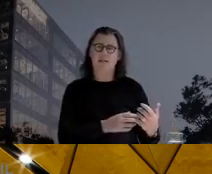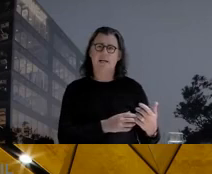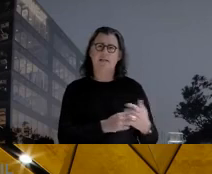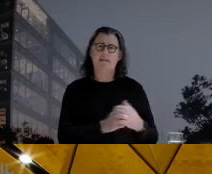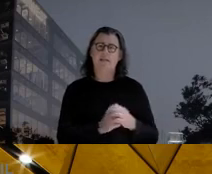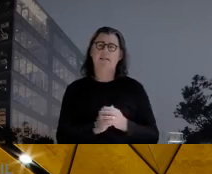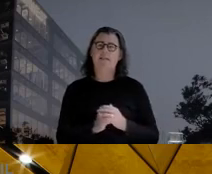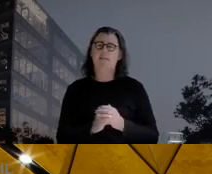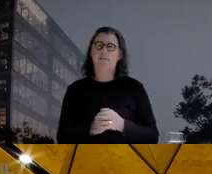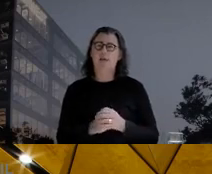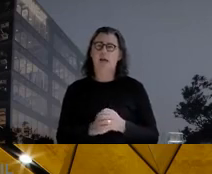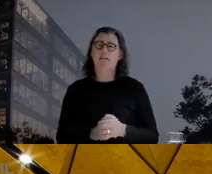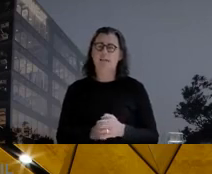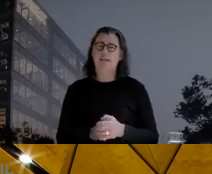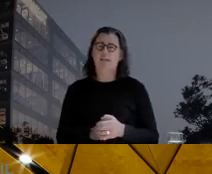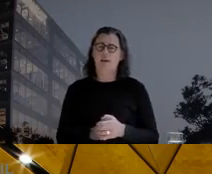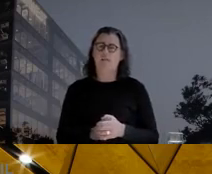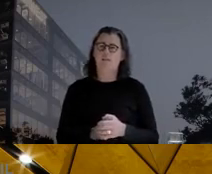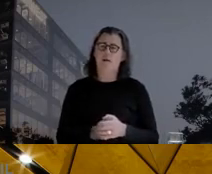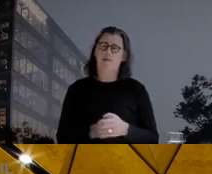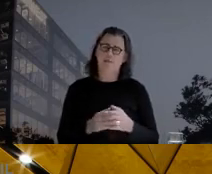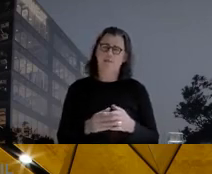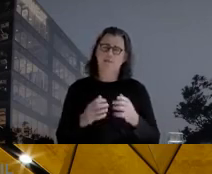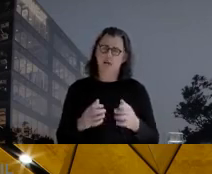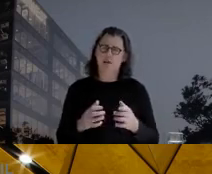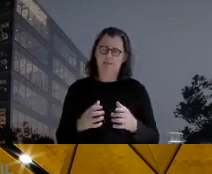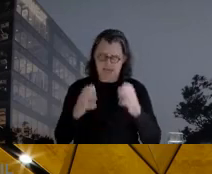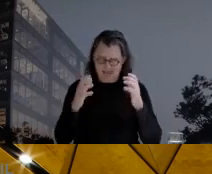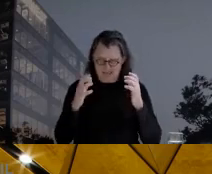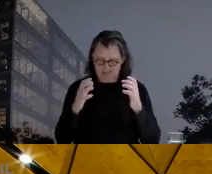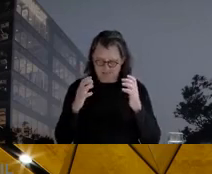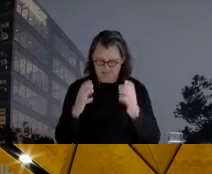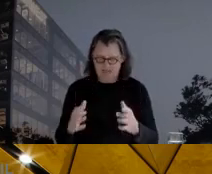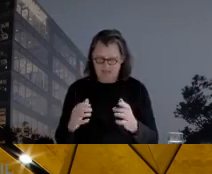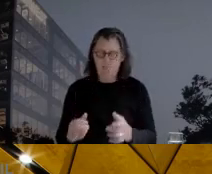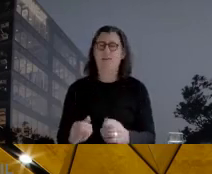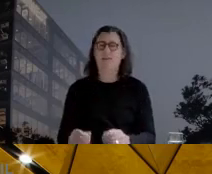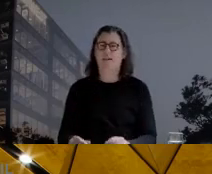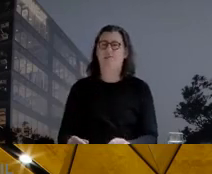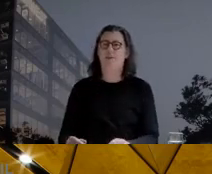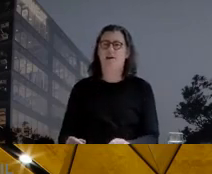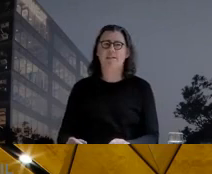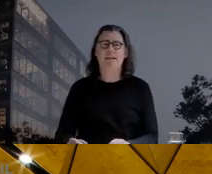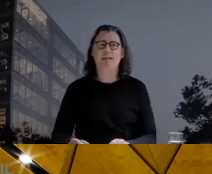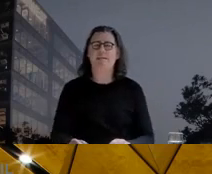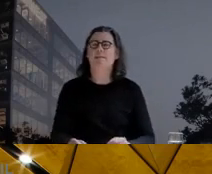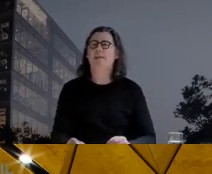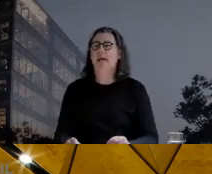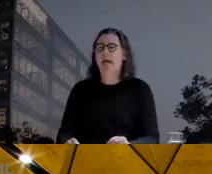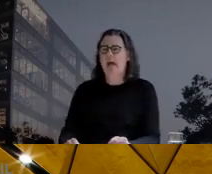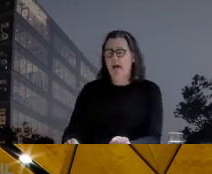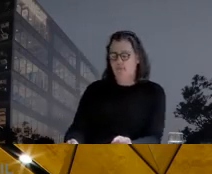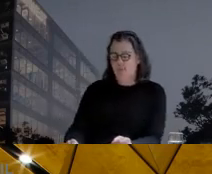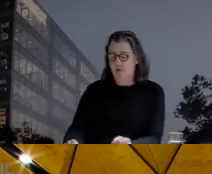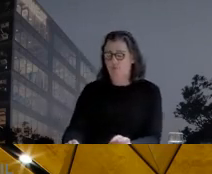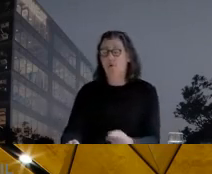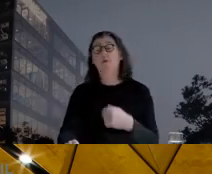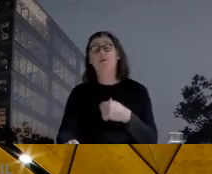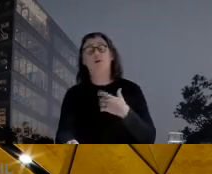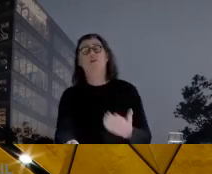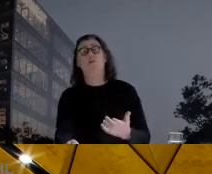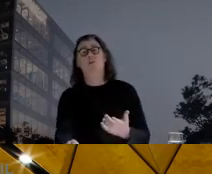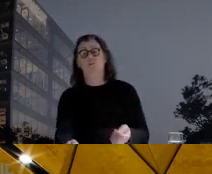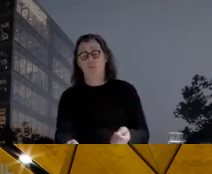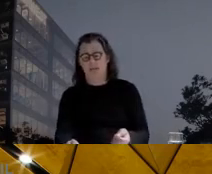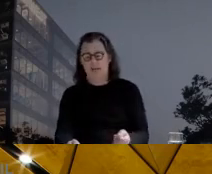in their detailing. This was a 1980s office block built in the 1980s with the mindset of the 1980s. So what